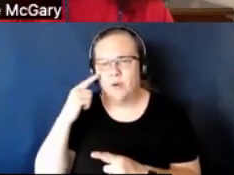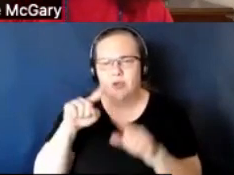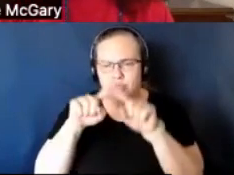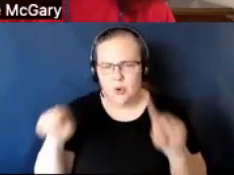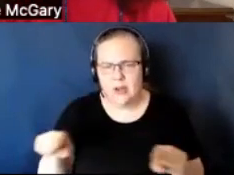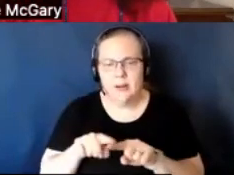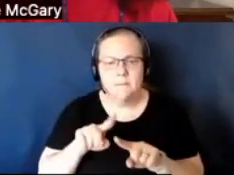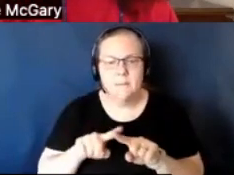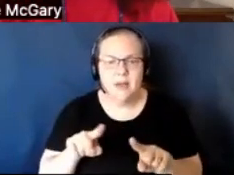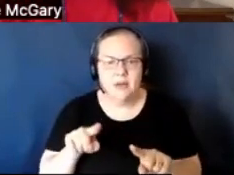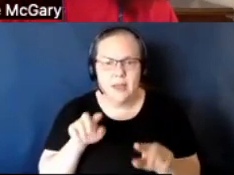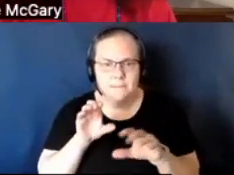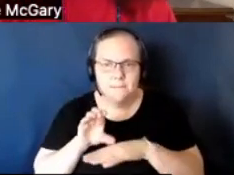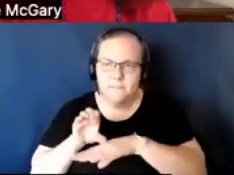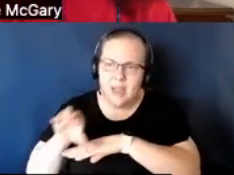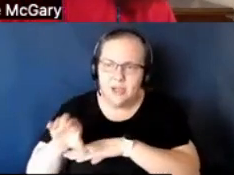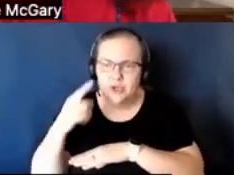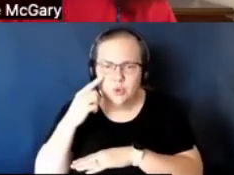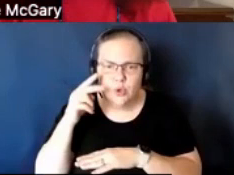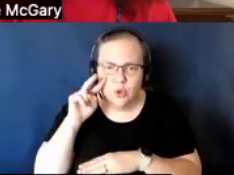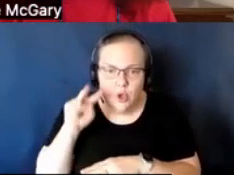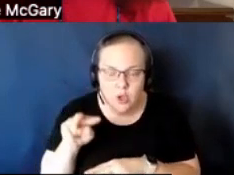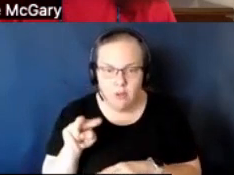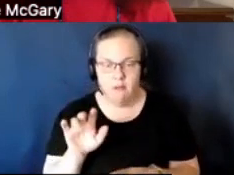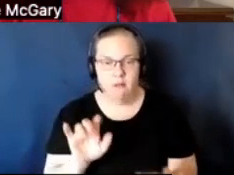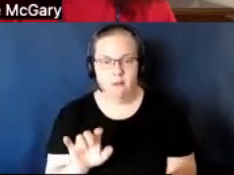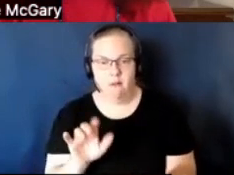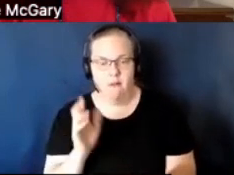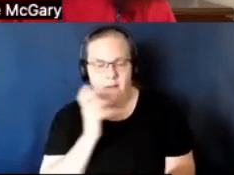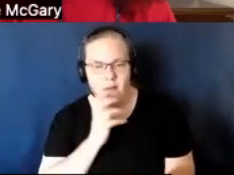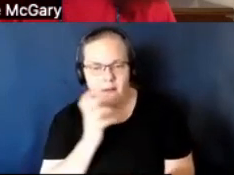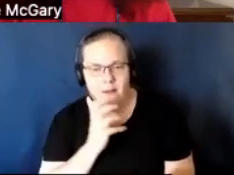So that makes you look at it, and you go in there and you kind of wonder,